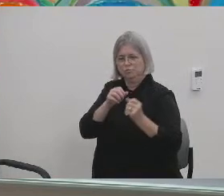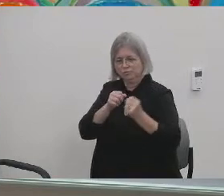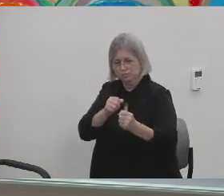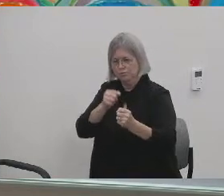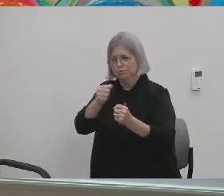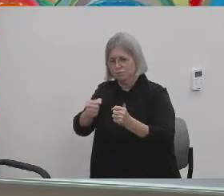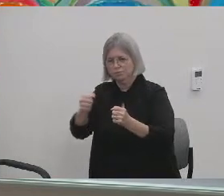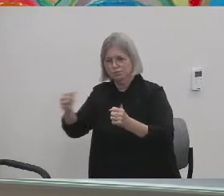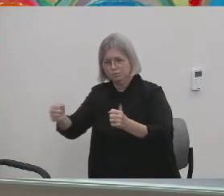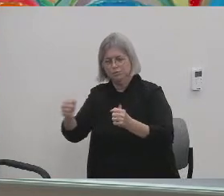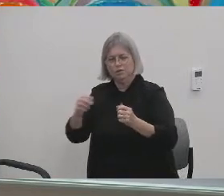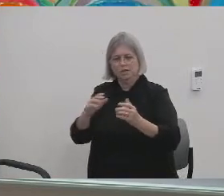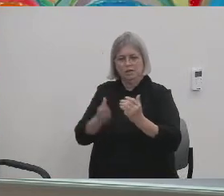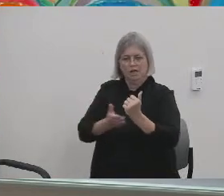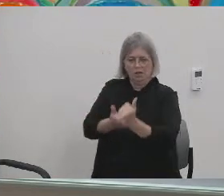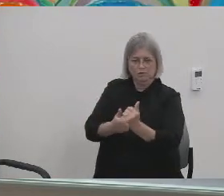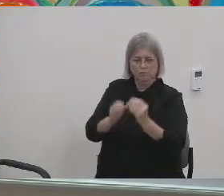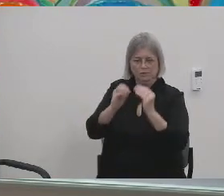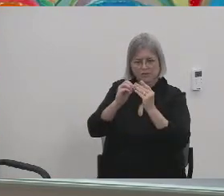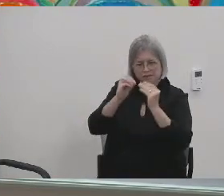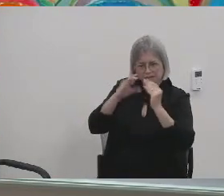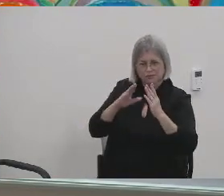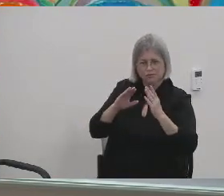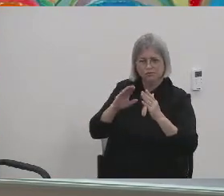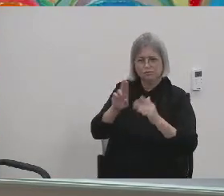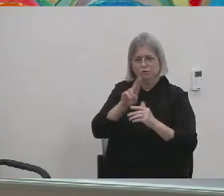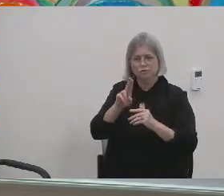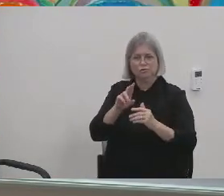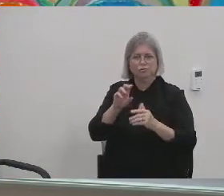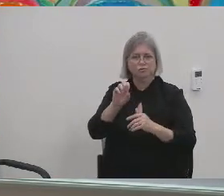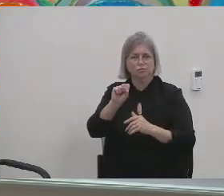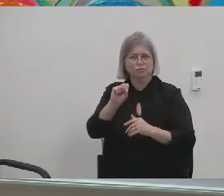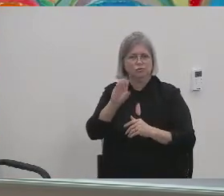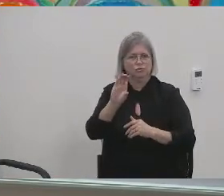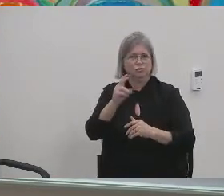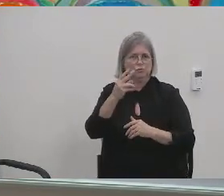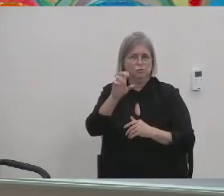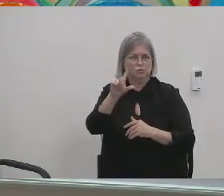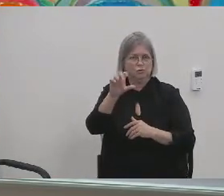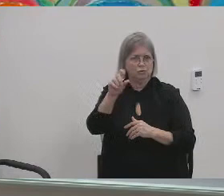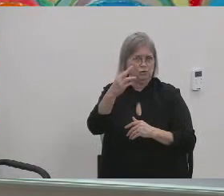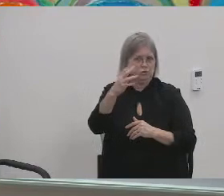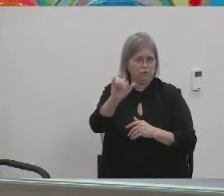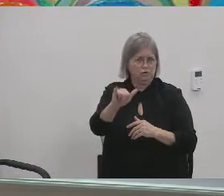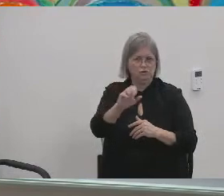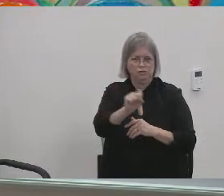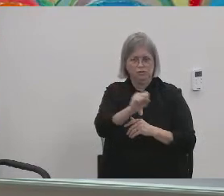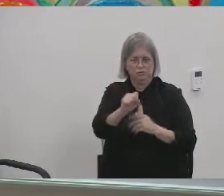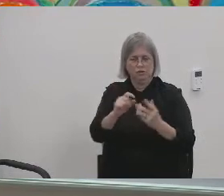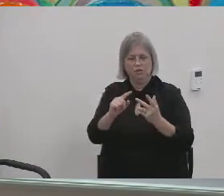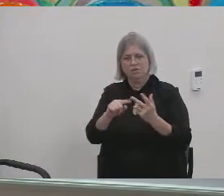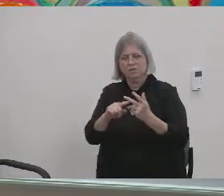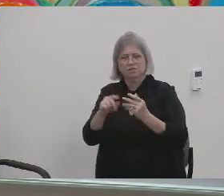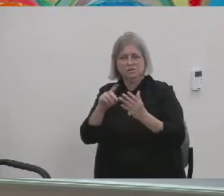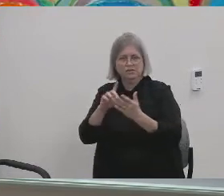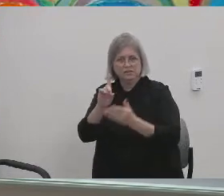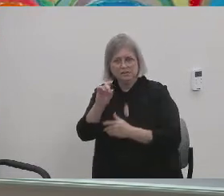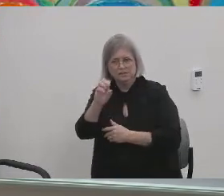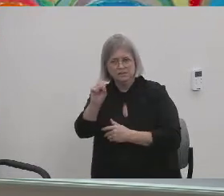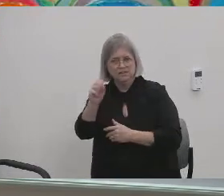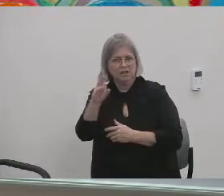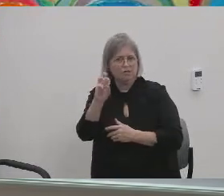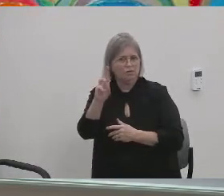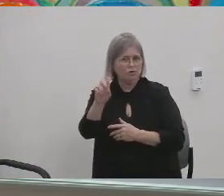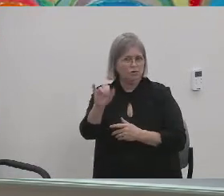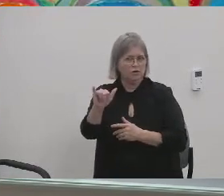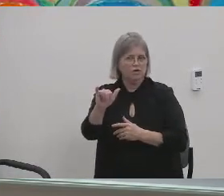use Schoology, Discovery Education, the online resources with ReadyGen, the online resources with Carnegie,